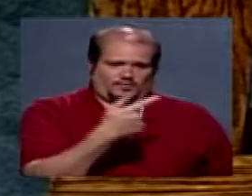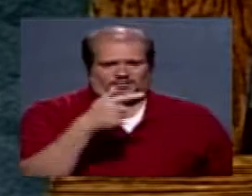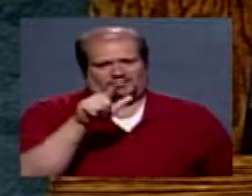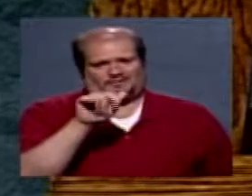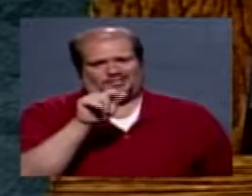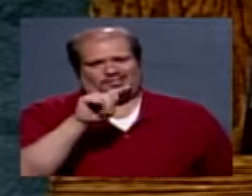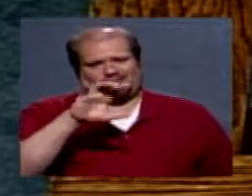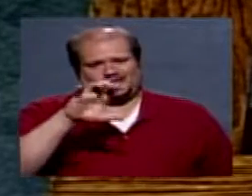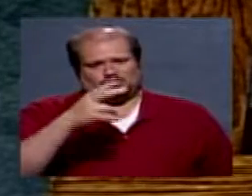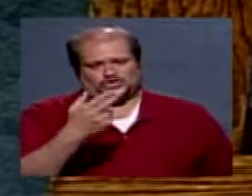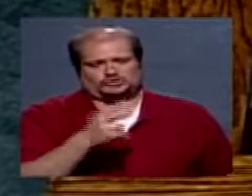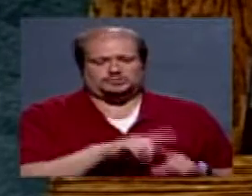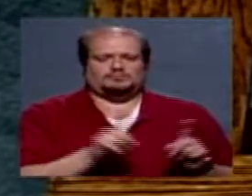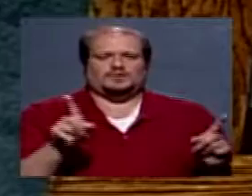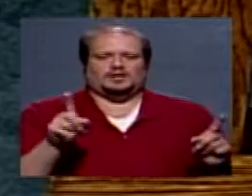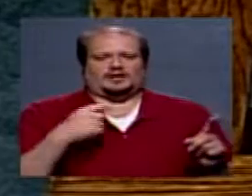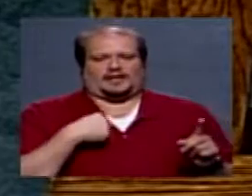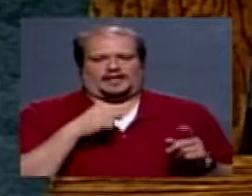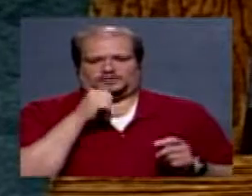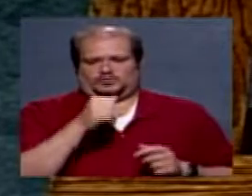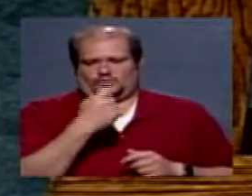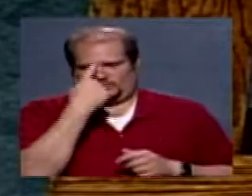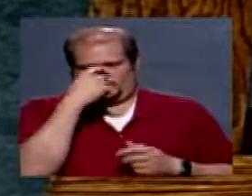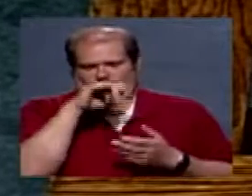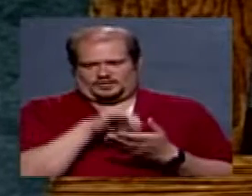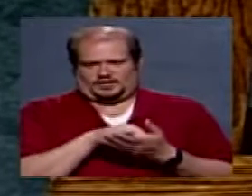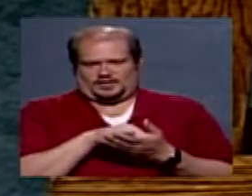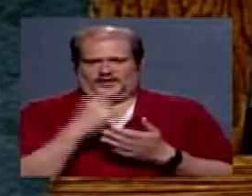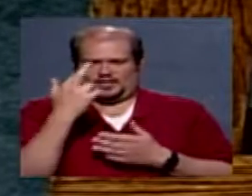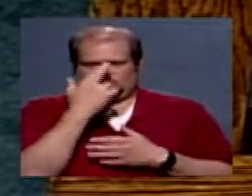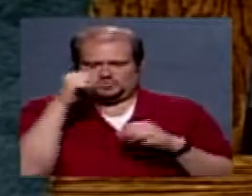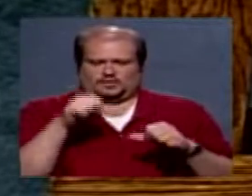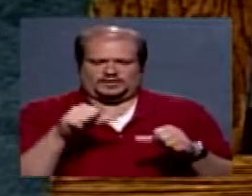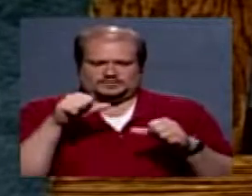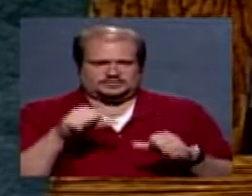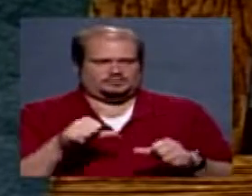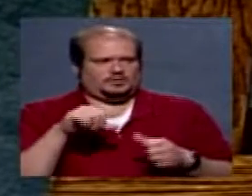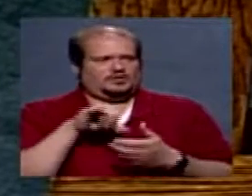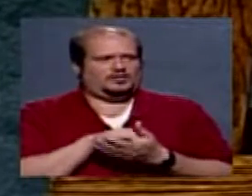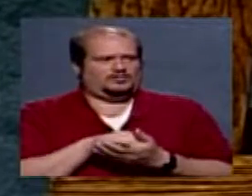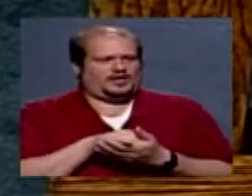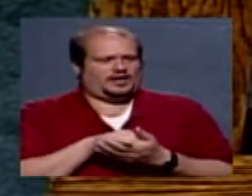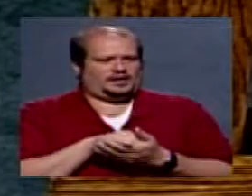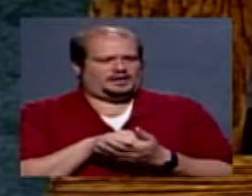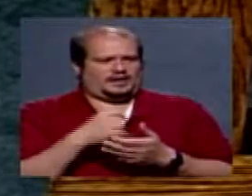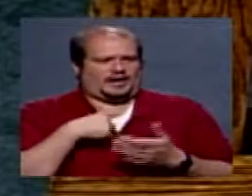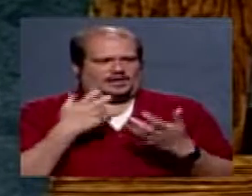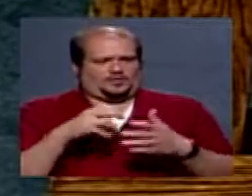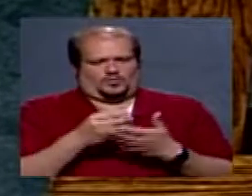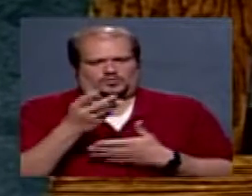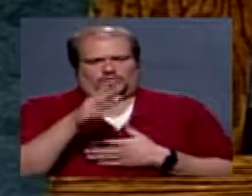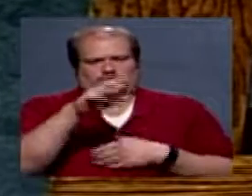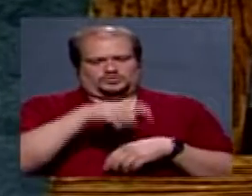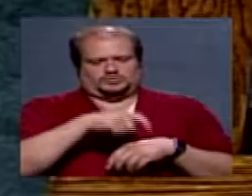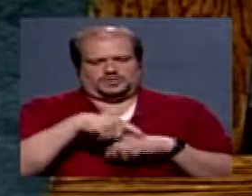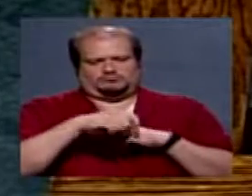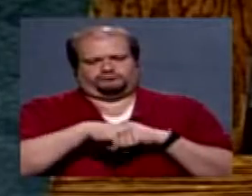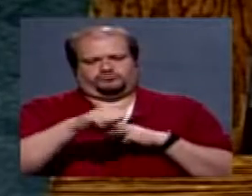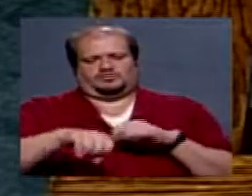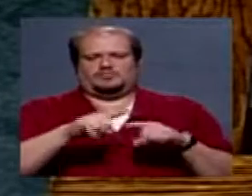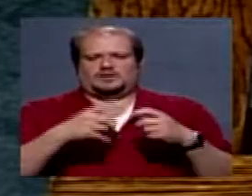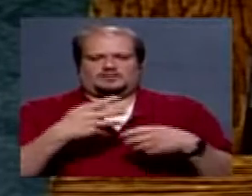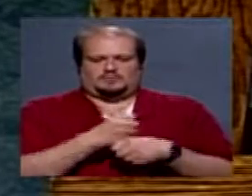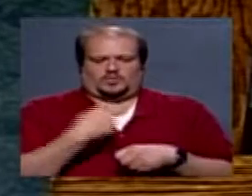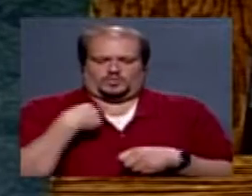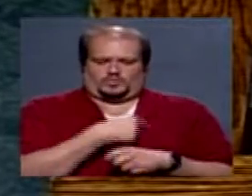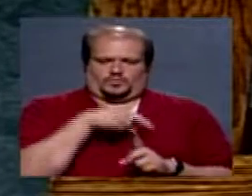glitch, but I just don't think that it's reasonable that, I don't want to waste your time by going on, but basically we